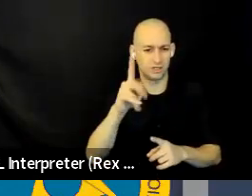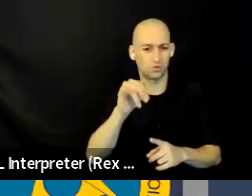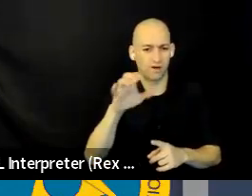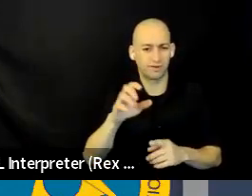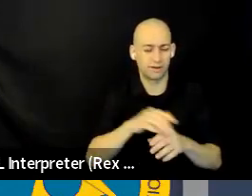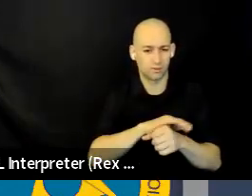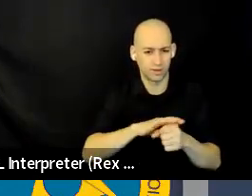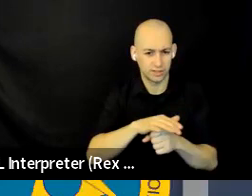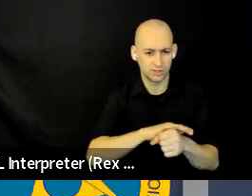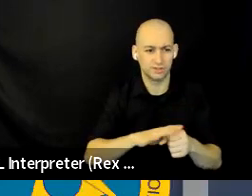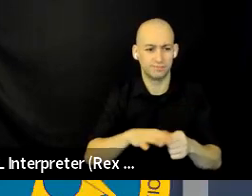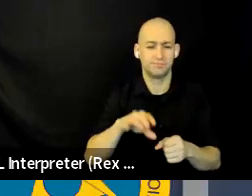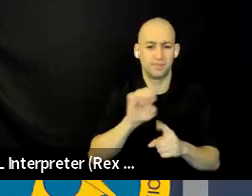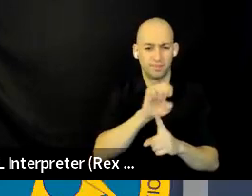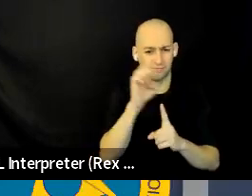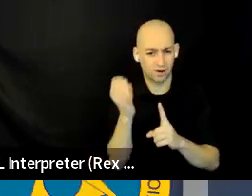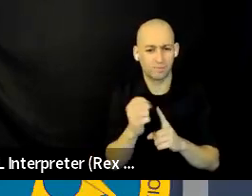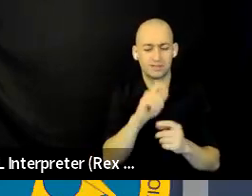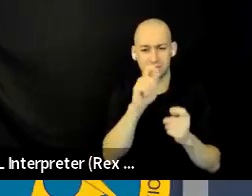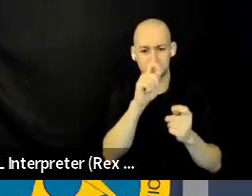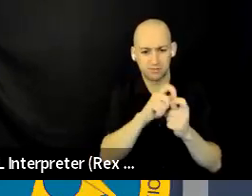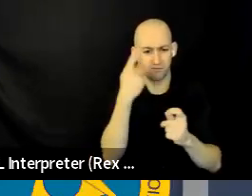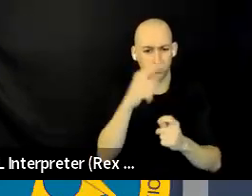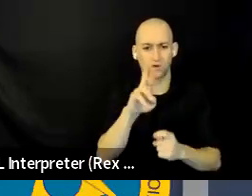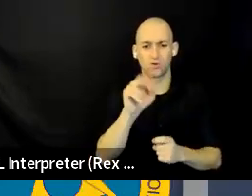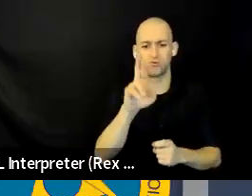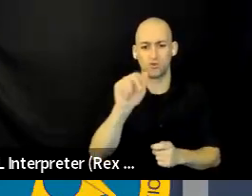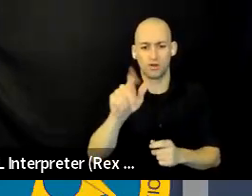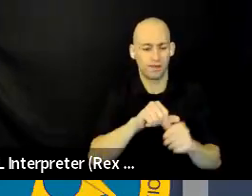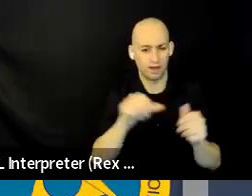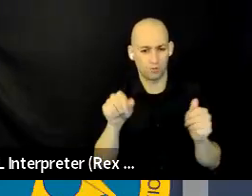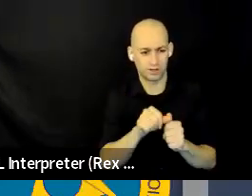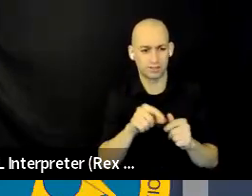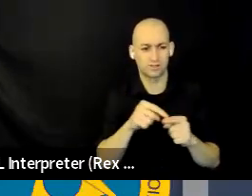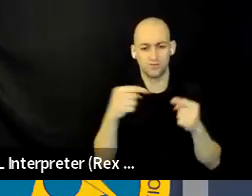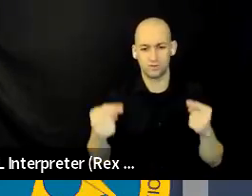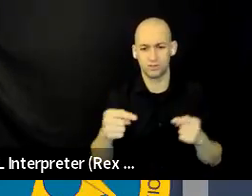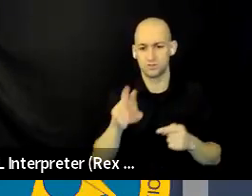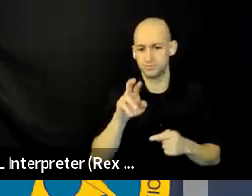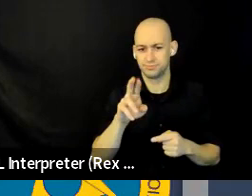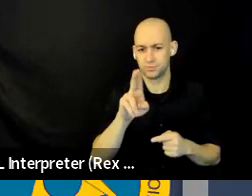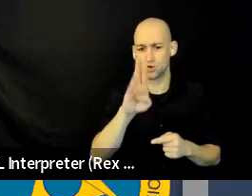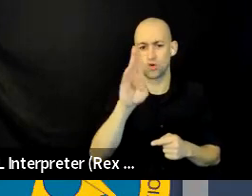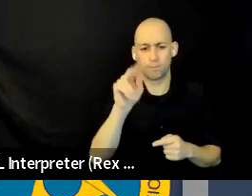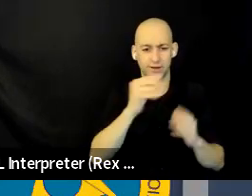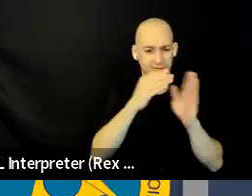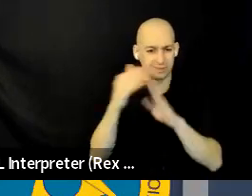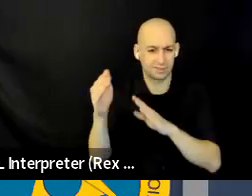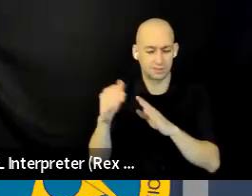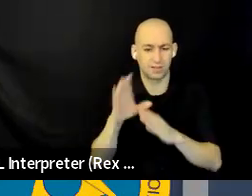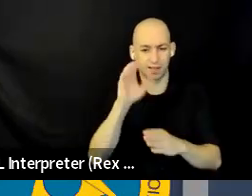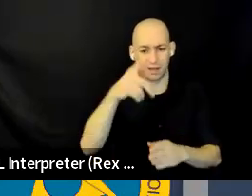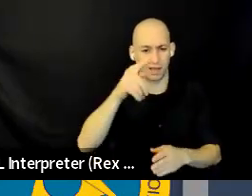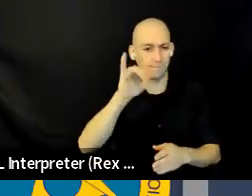socioeconomic environment, more specifically in rural areas or in rural versus urban regions. CAPTI also recognizes that when and